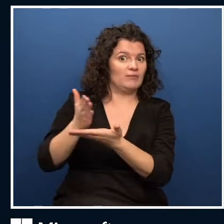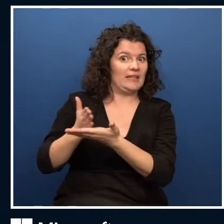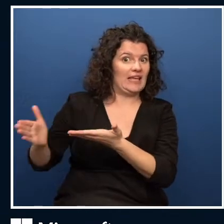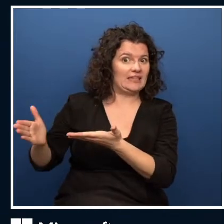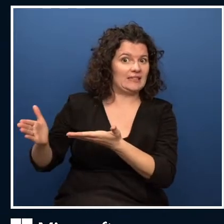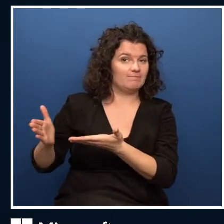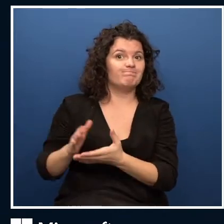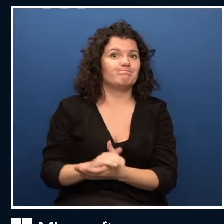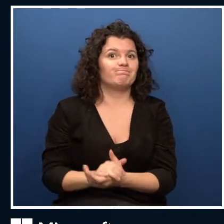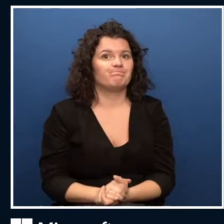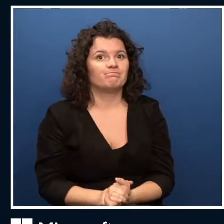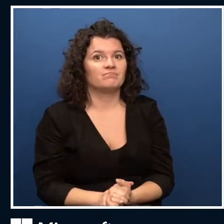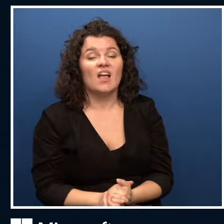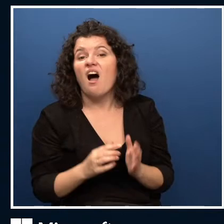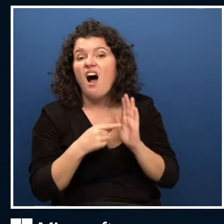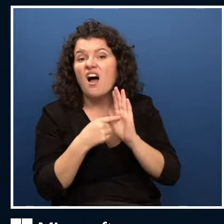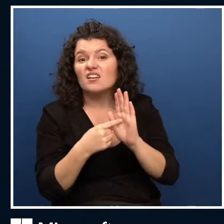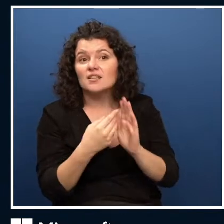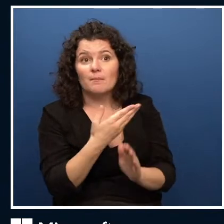for example.